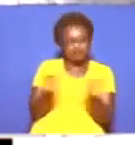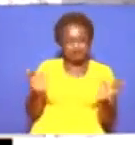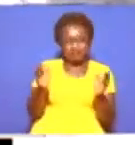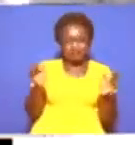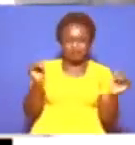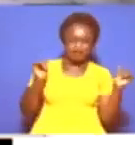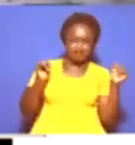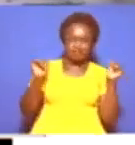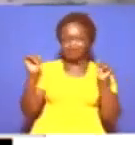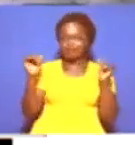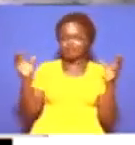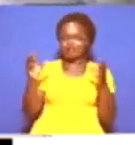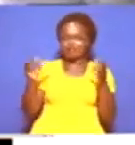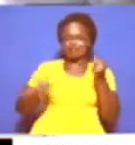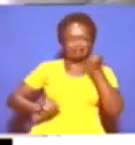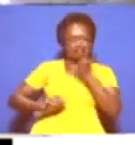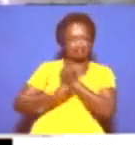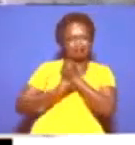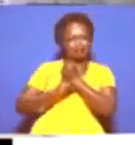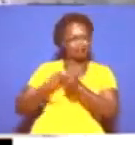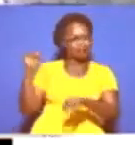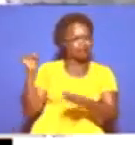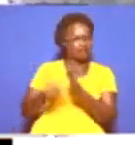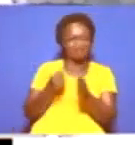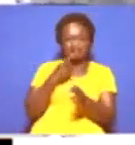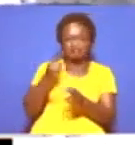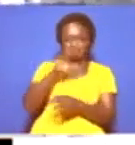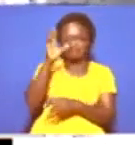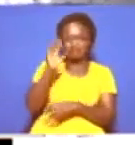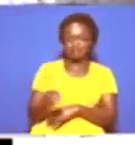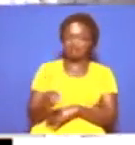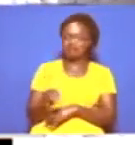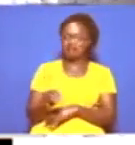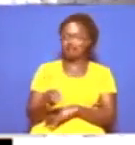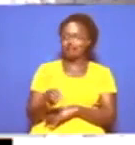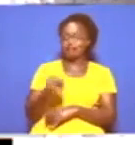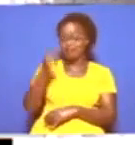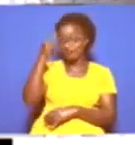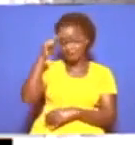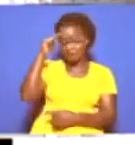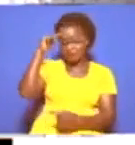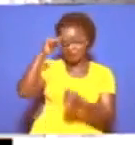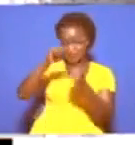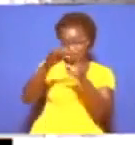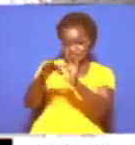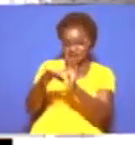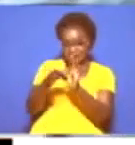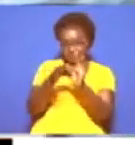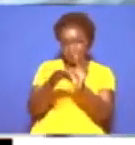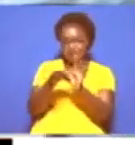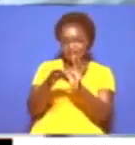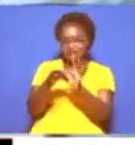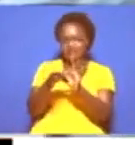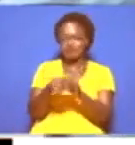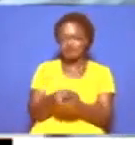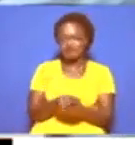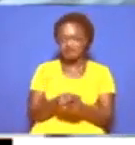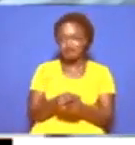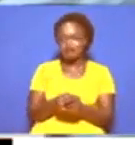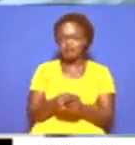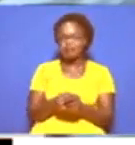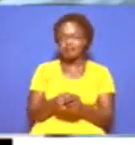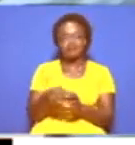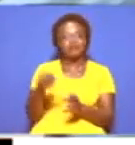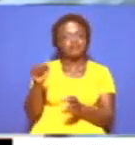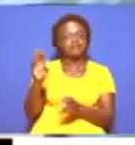are in support 100% for Azimio la Umoja movement. Abdi